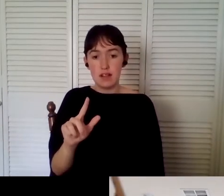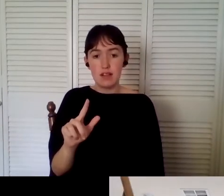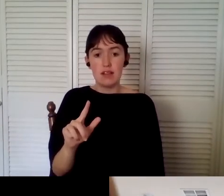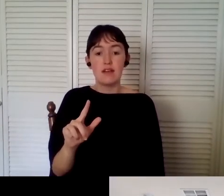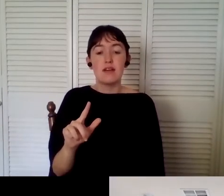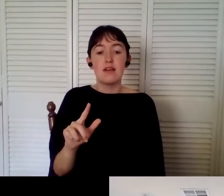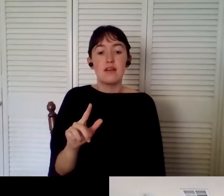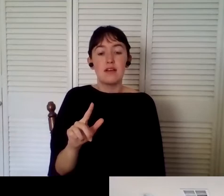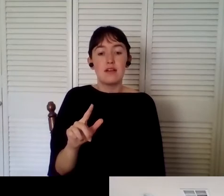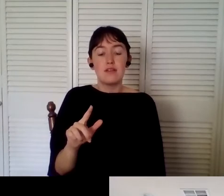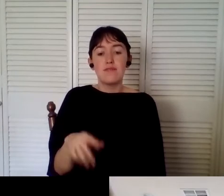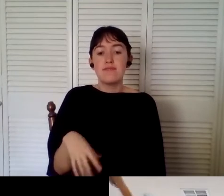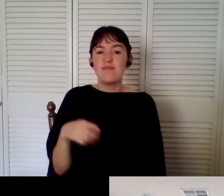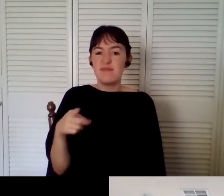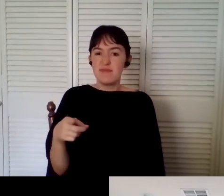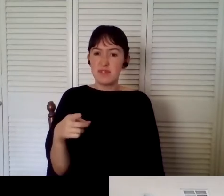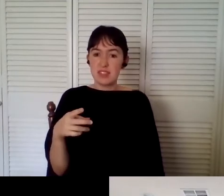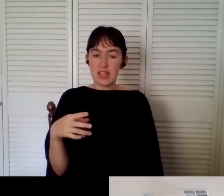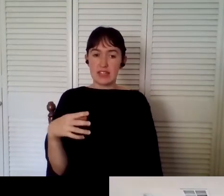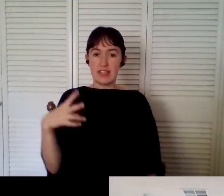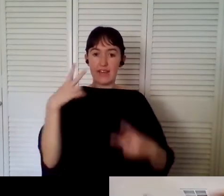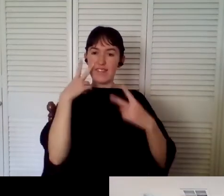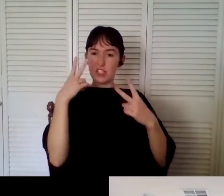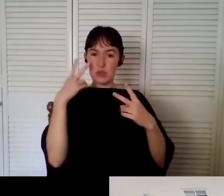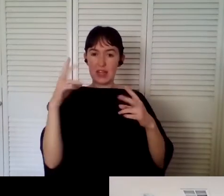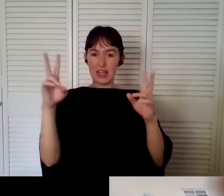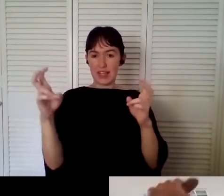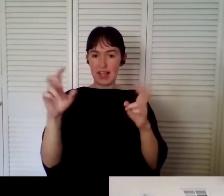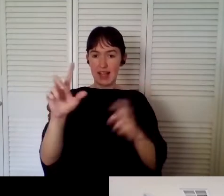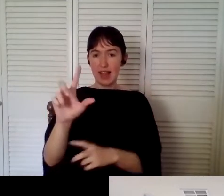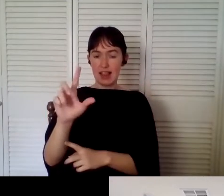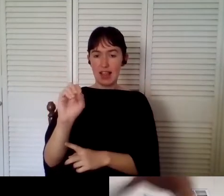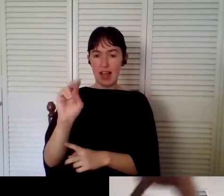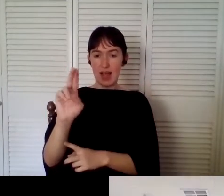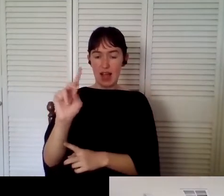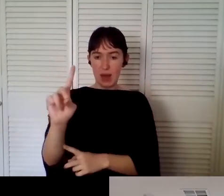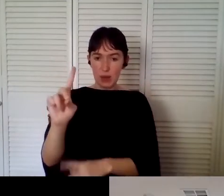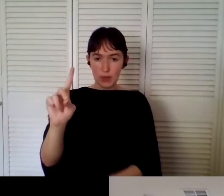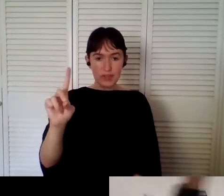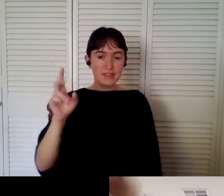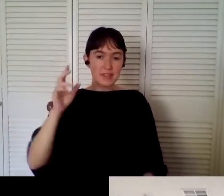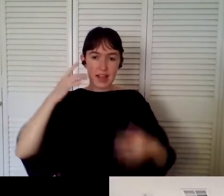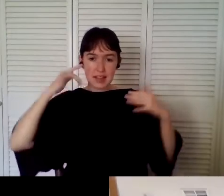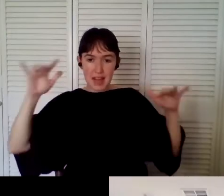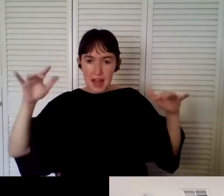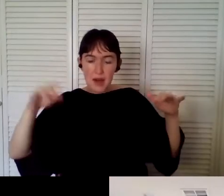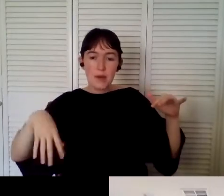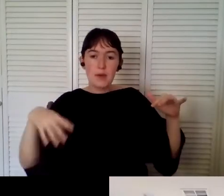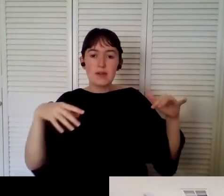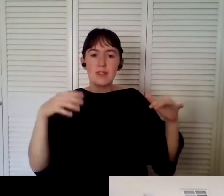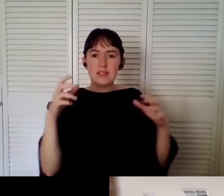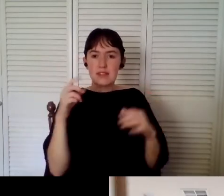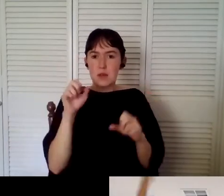visually loud, not that it makes a noise, but this swinging motion is pretty big and noticeable in an open